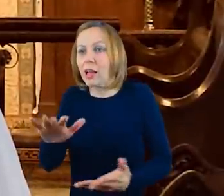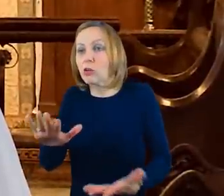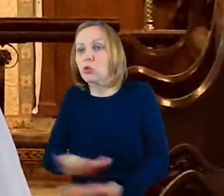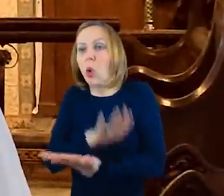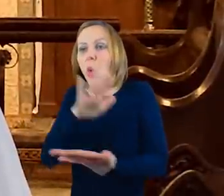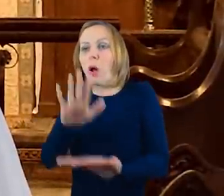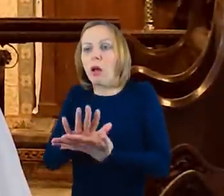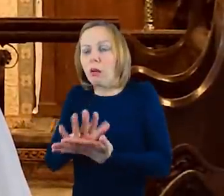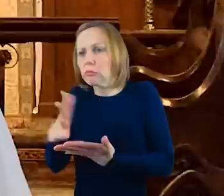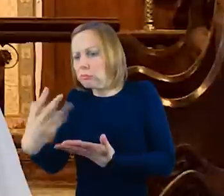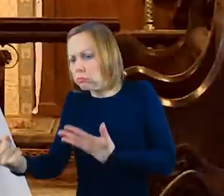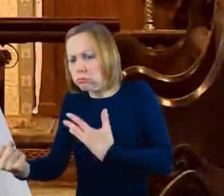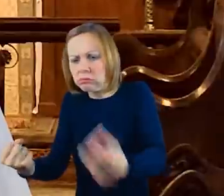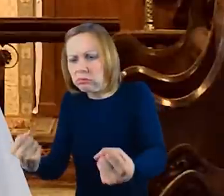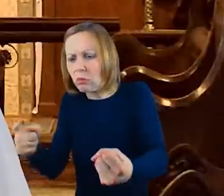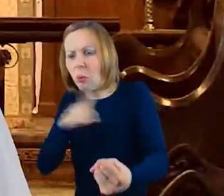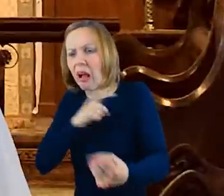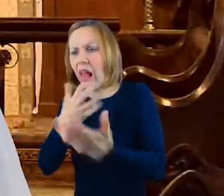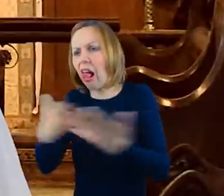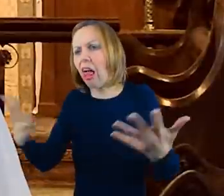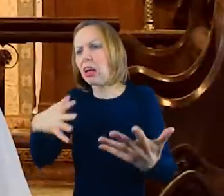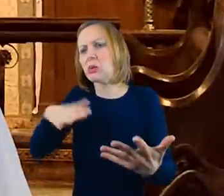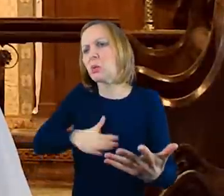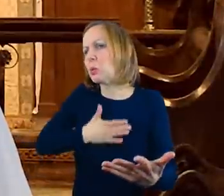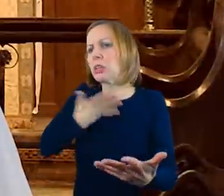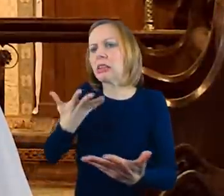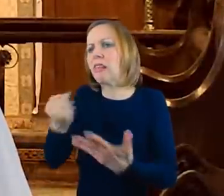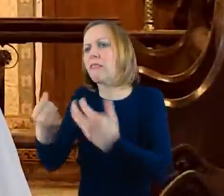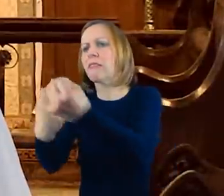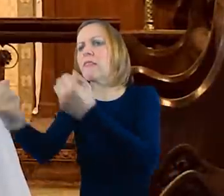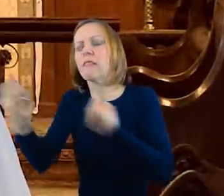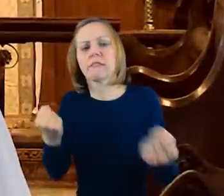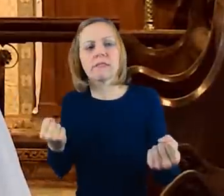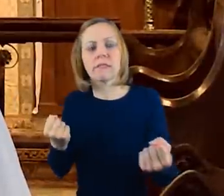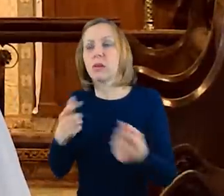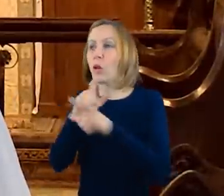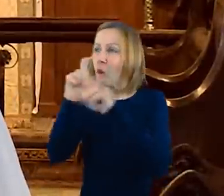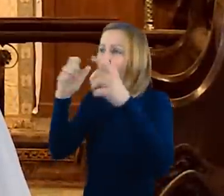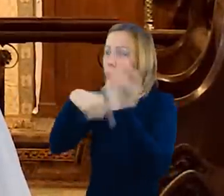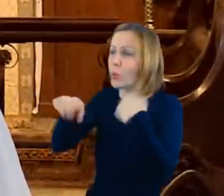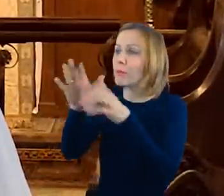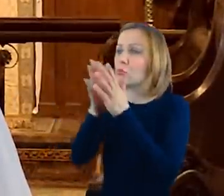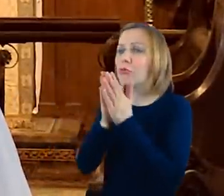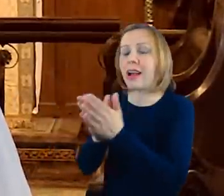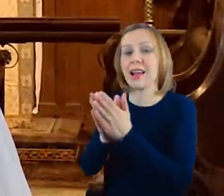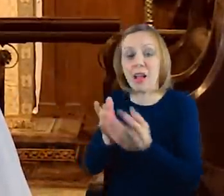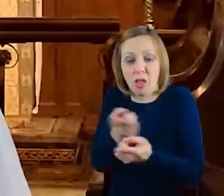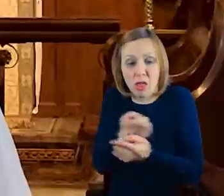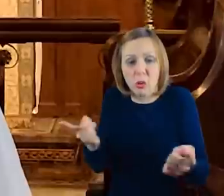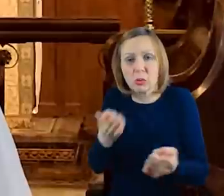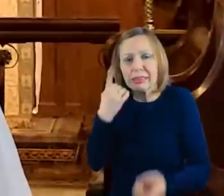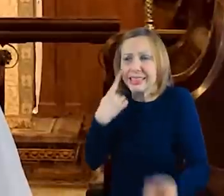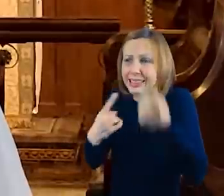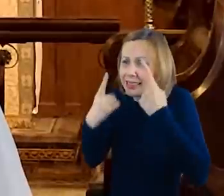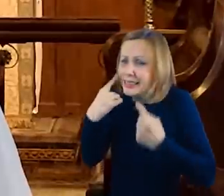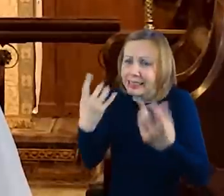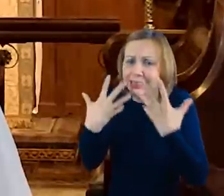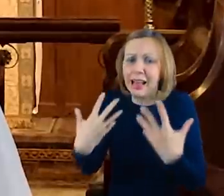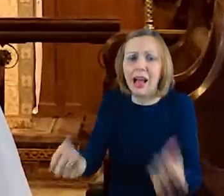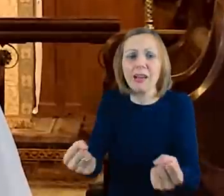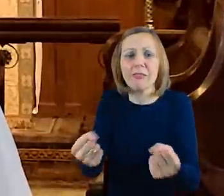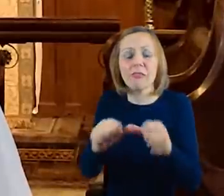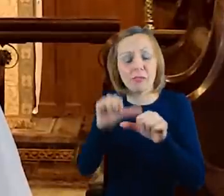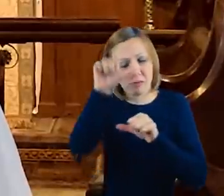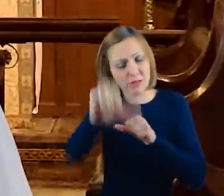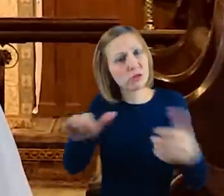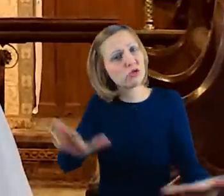need, Lord, we pray. May those who sow in tears reap with shouts of